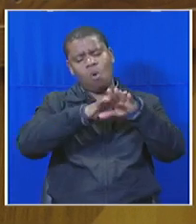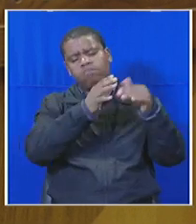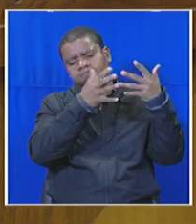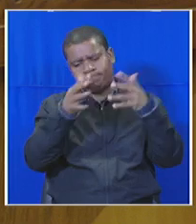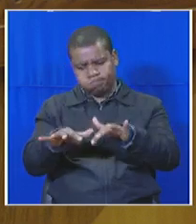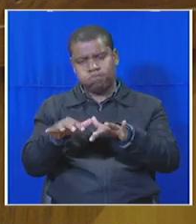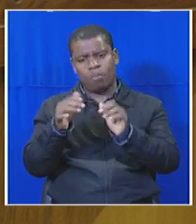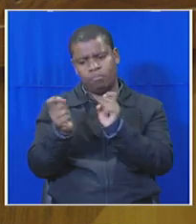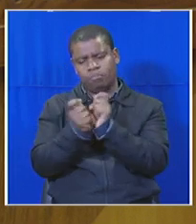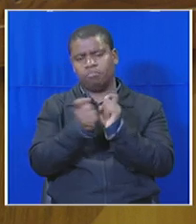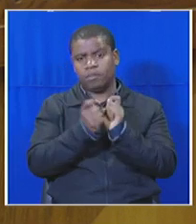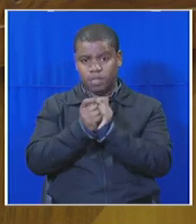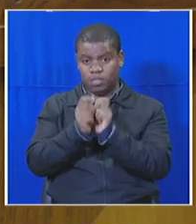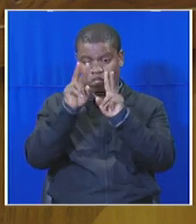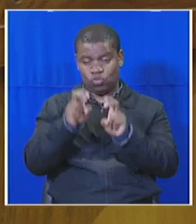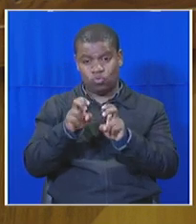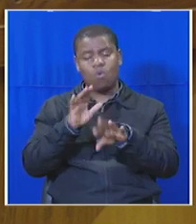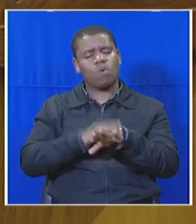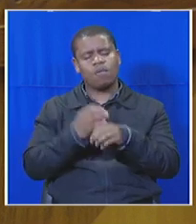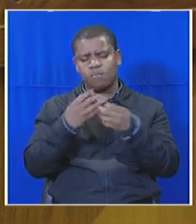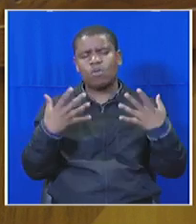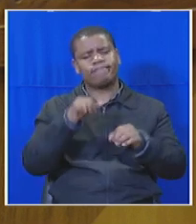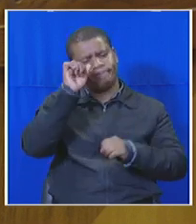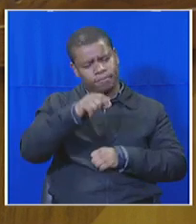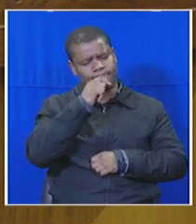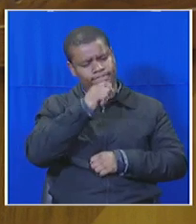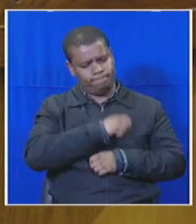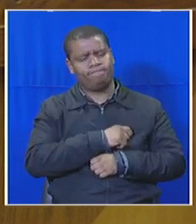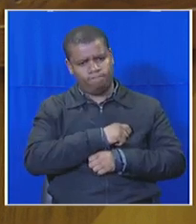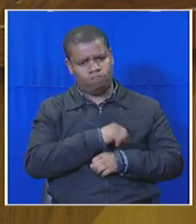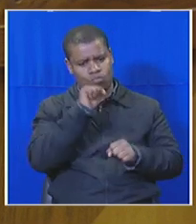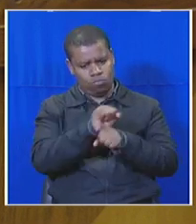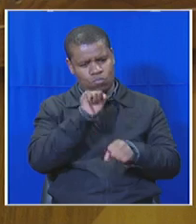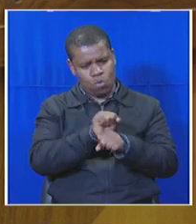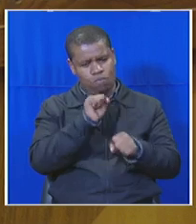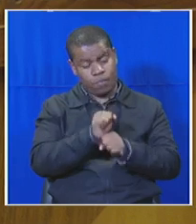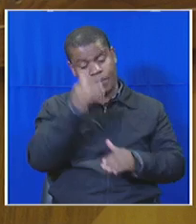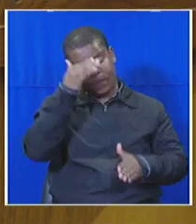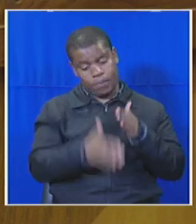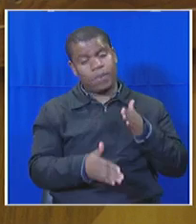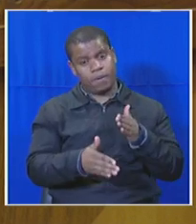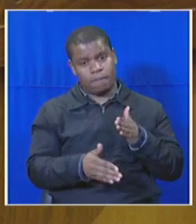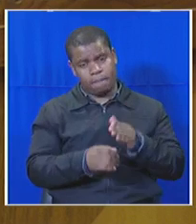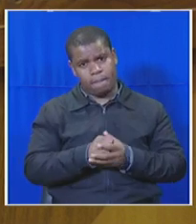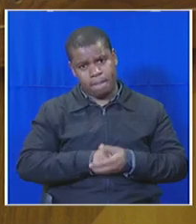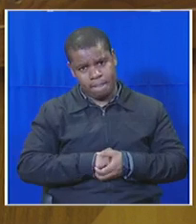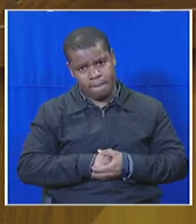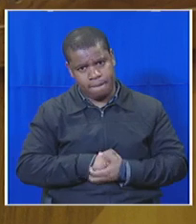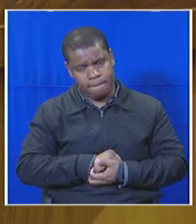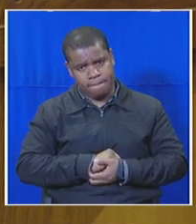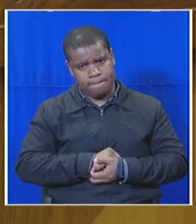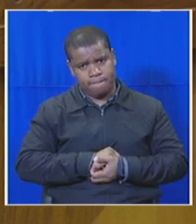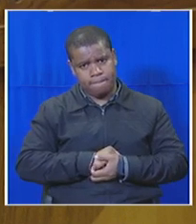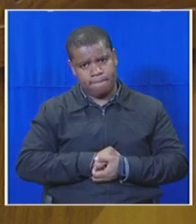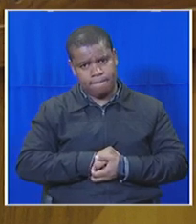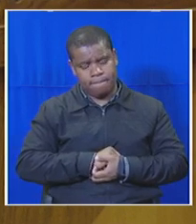issue, and we have noted the genuine efforts they are doing in order to end these acts of barbarity.